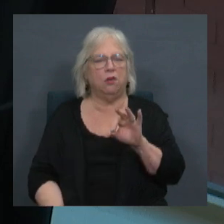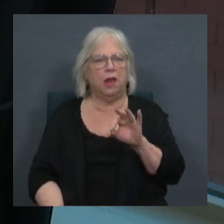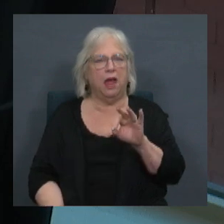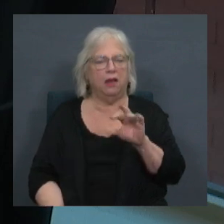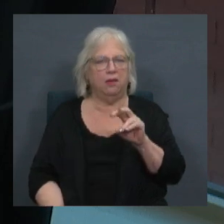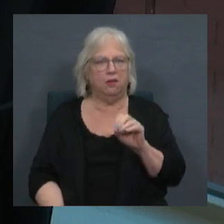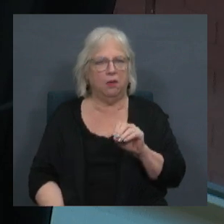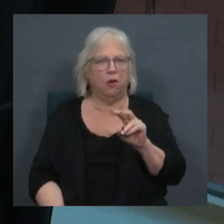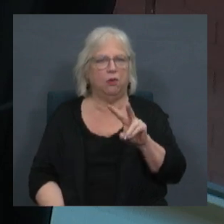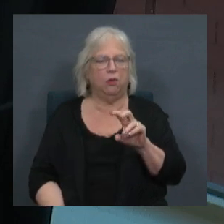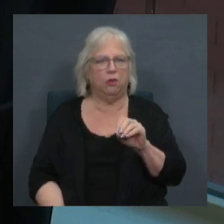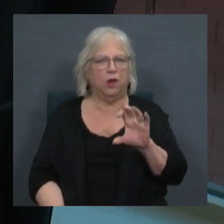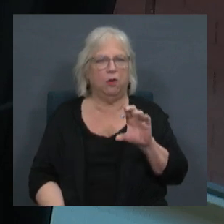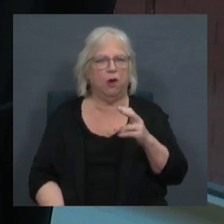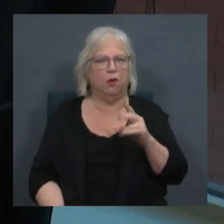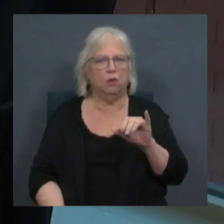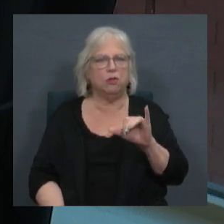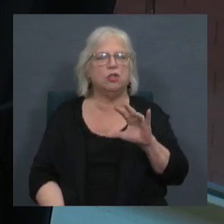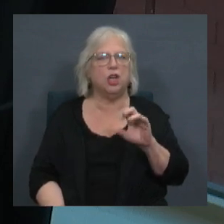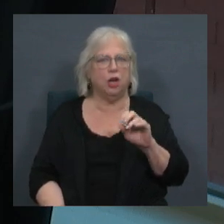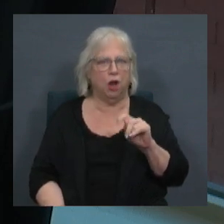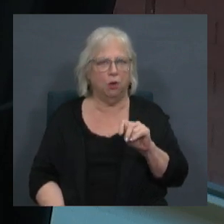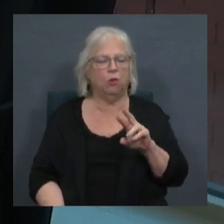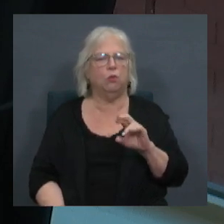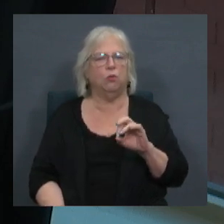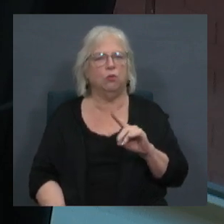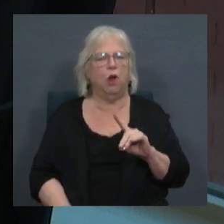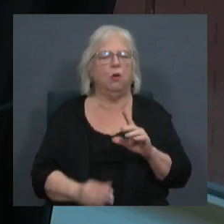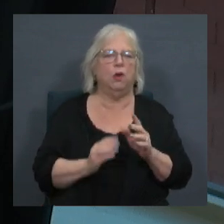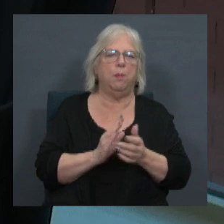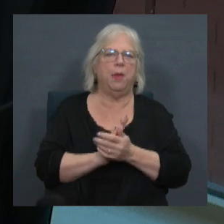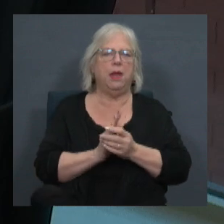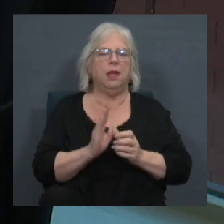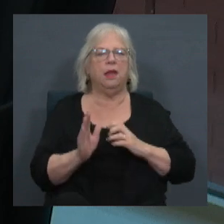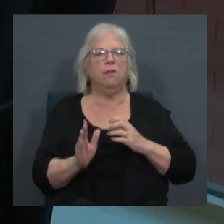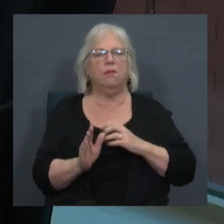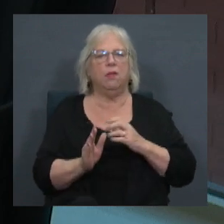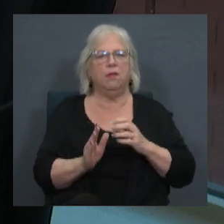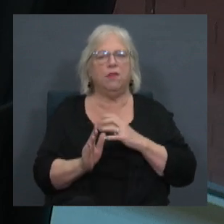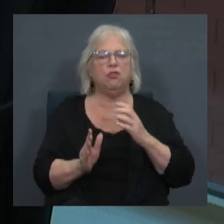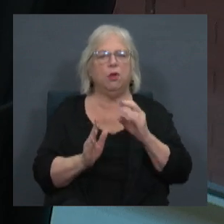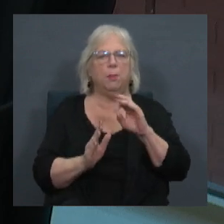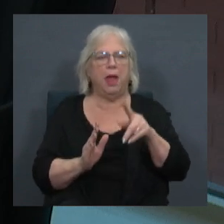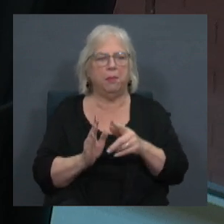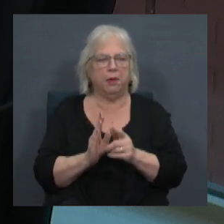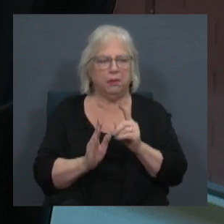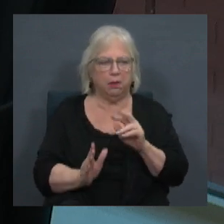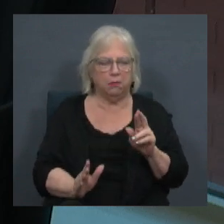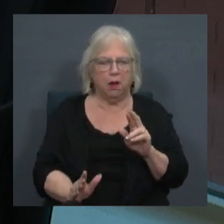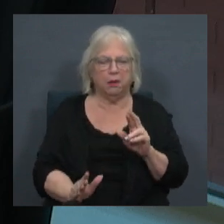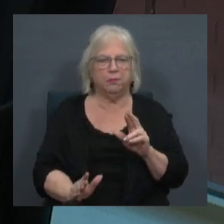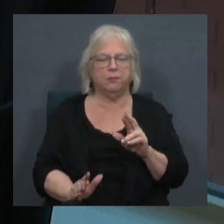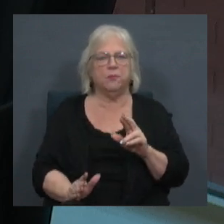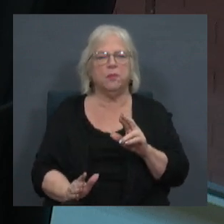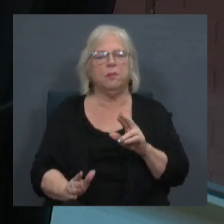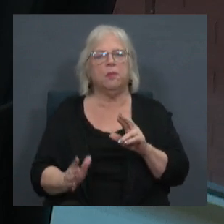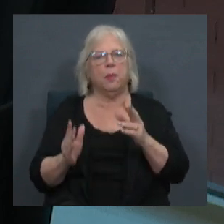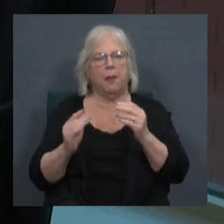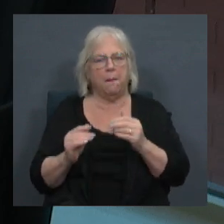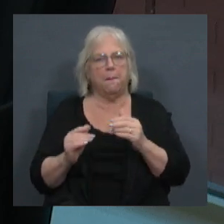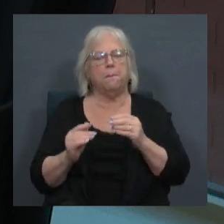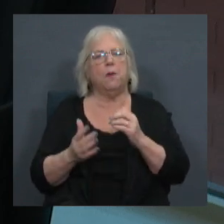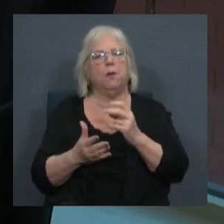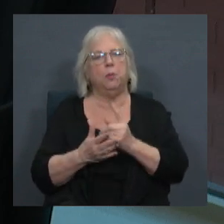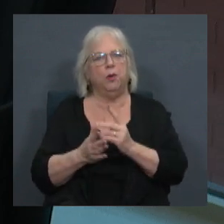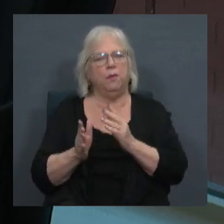Road, City of Little Rock, Arkansas, amending the official zoning map of the City of Little Rock, Arkansas, and for other purposes. An ordinance to approve